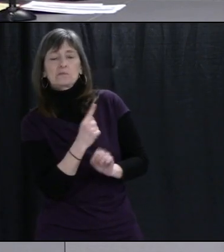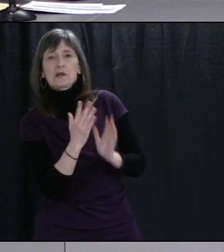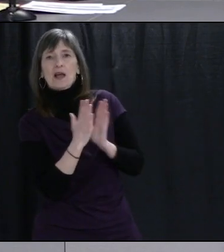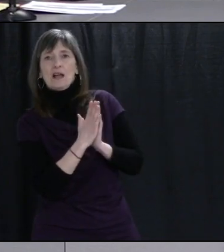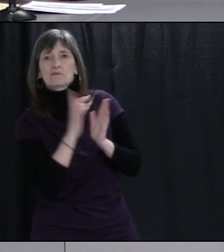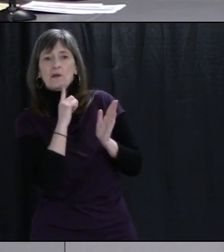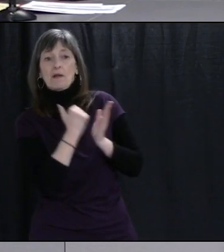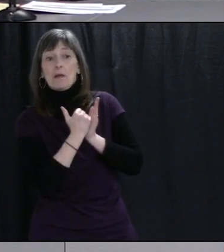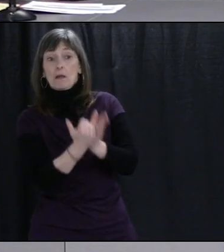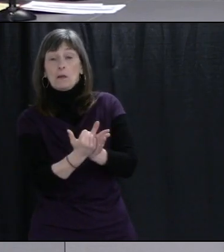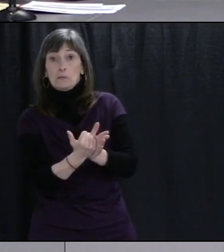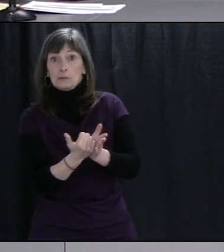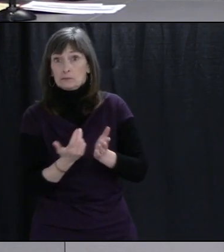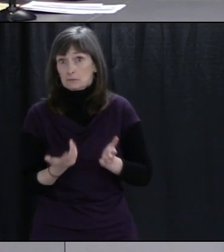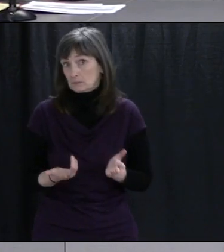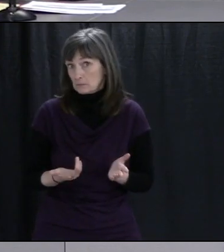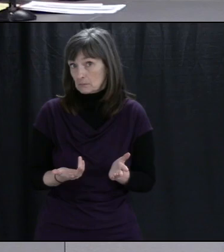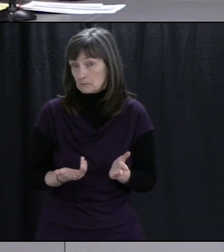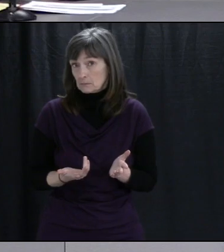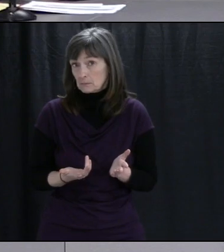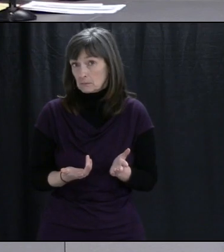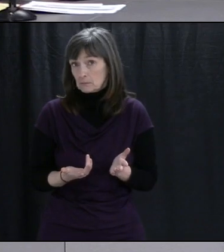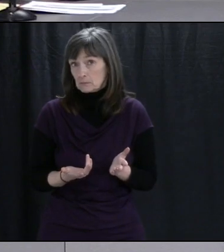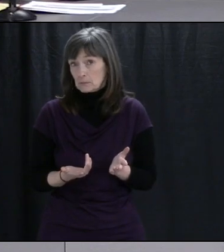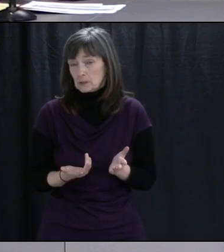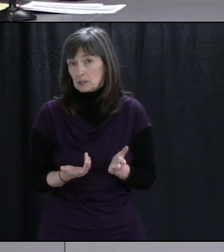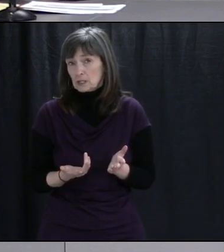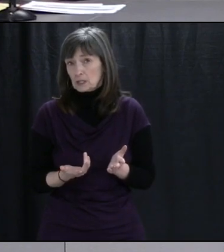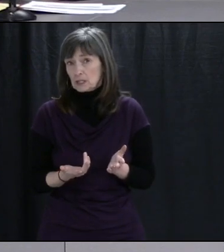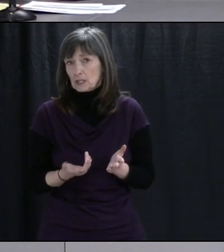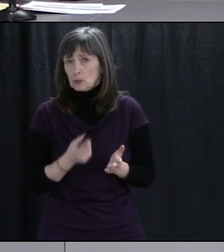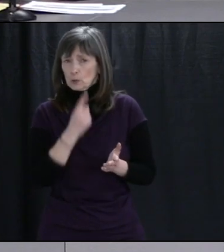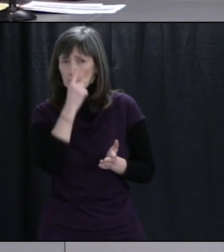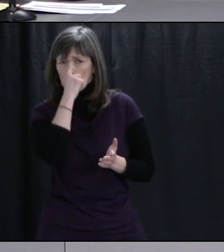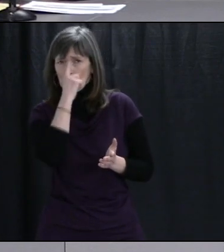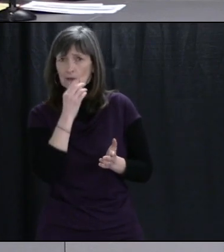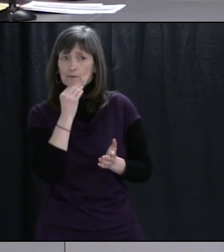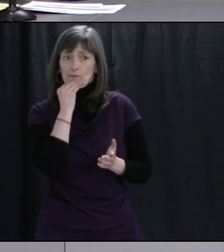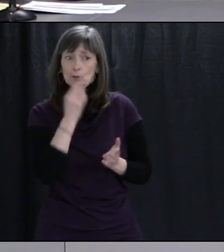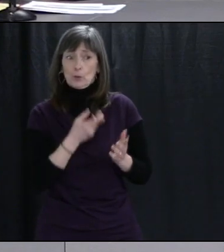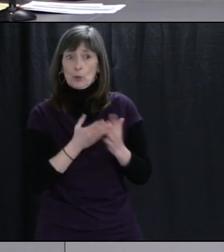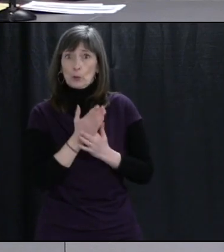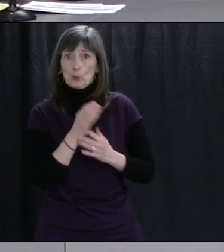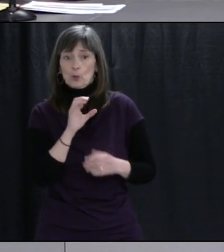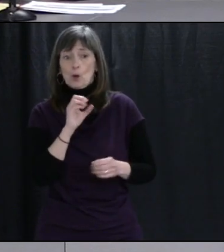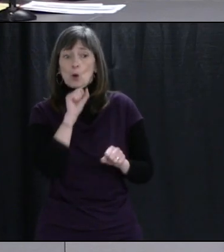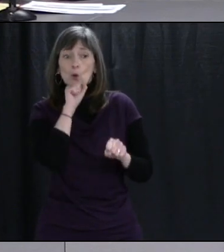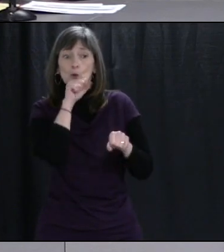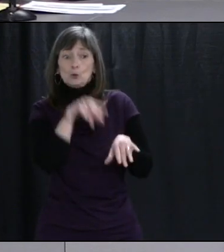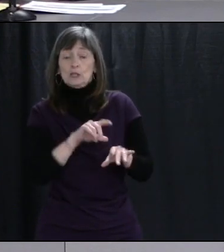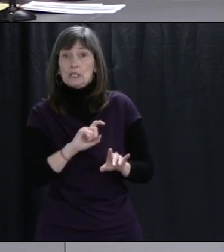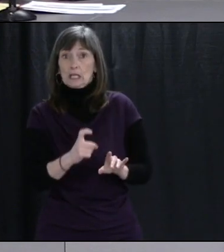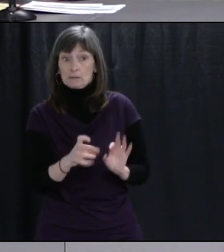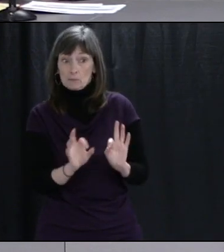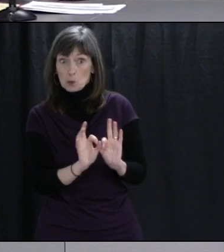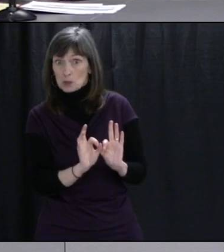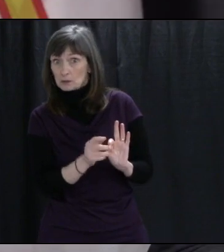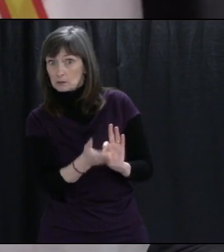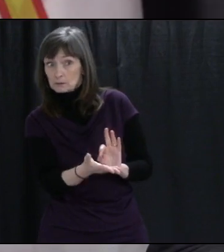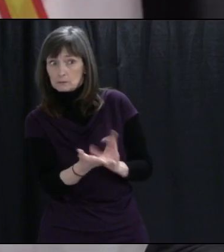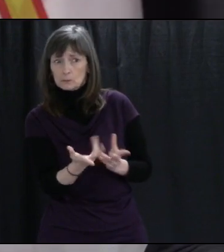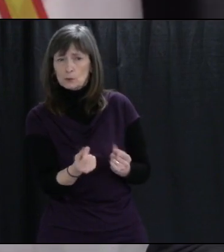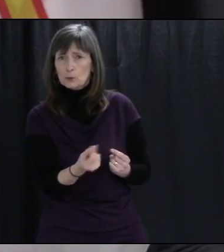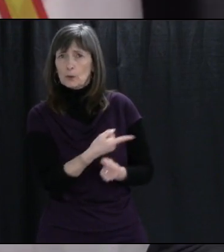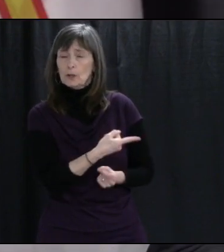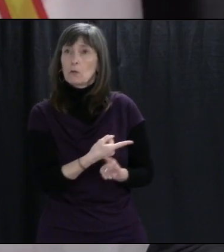your sense is of the state of the security of that supply line to the province. Well, it's an important one, Craig, and great to